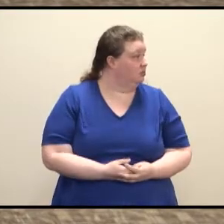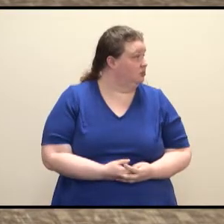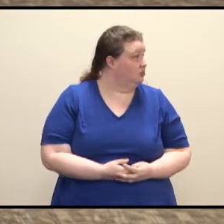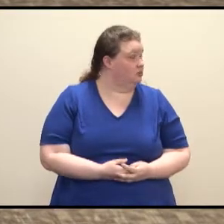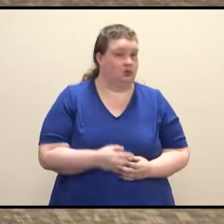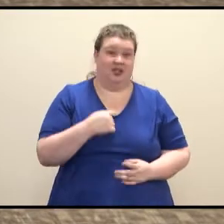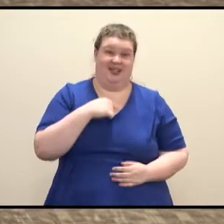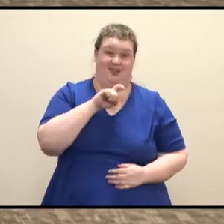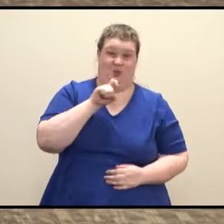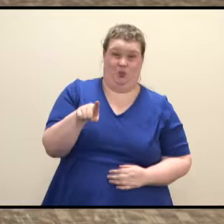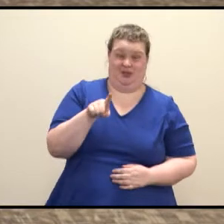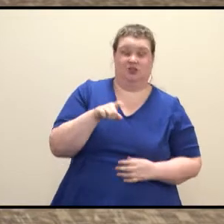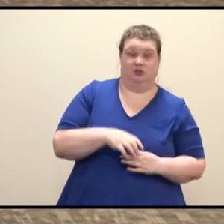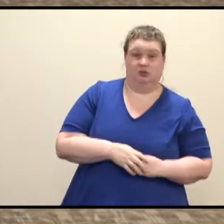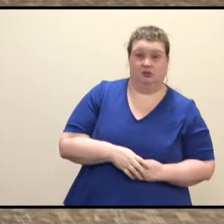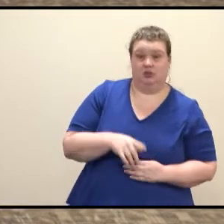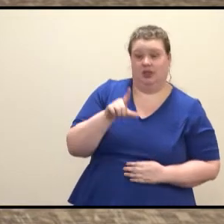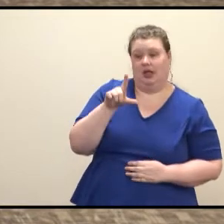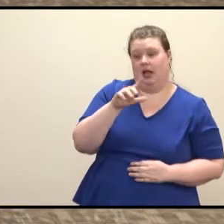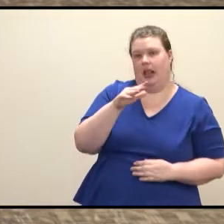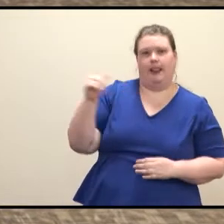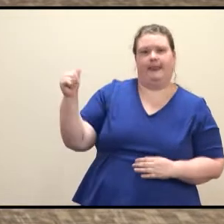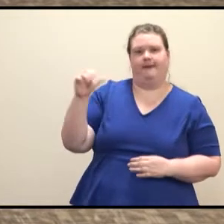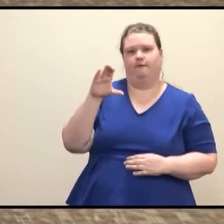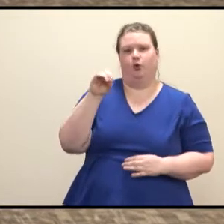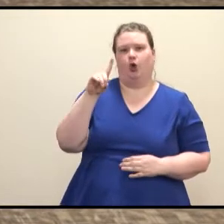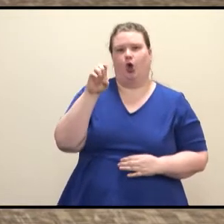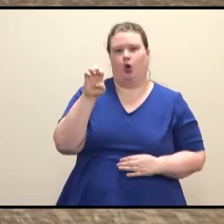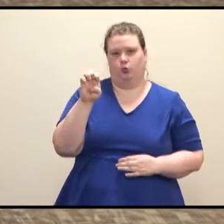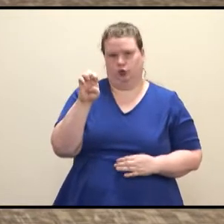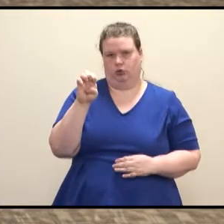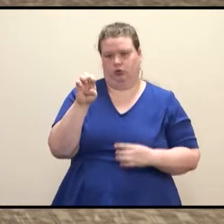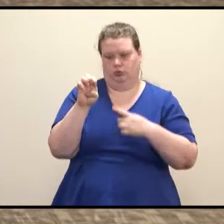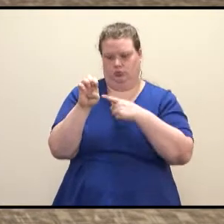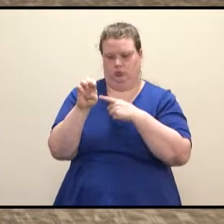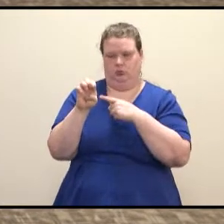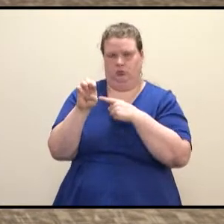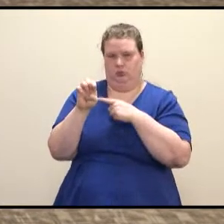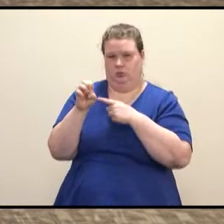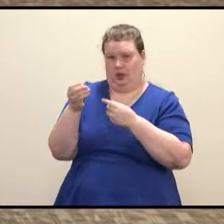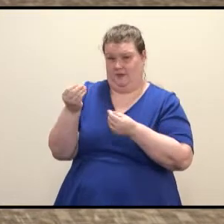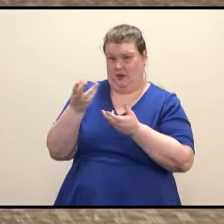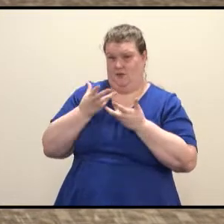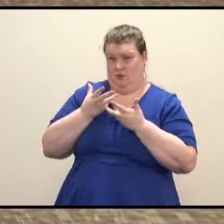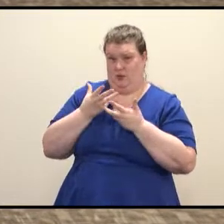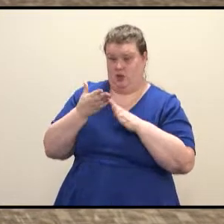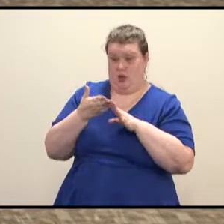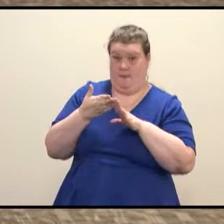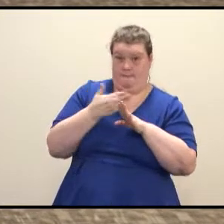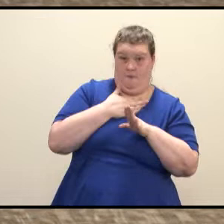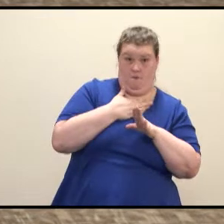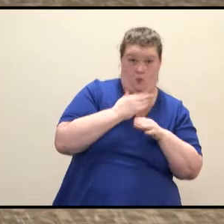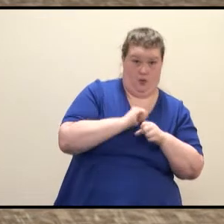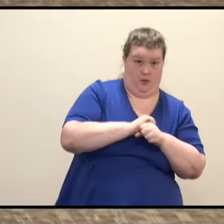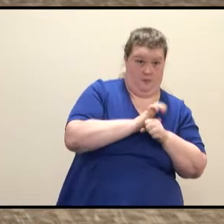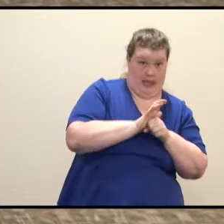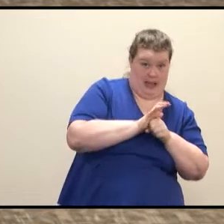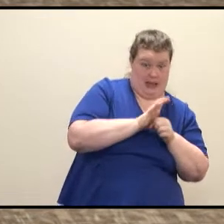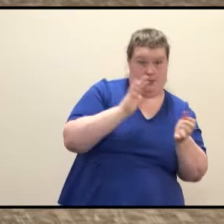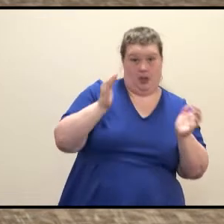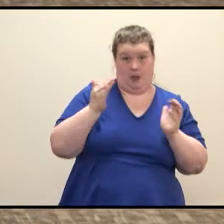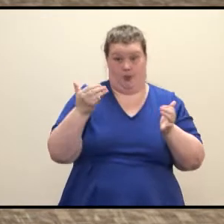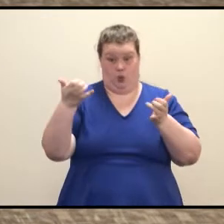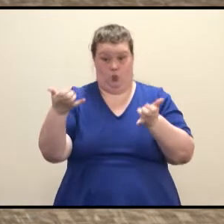I have a question about the leaver codes. Do we have information about those leaver codes before the pandemic to compare